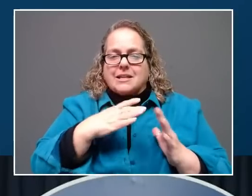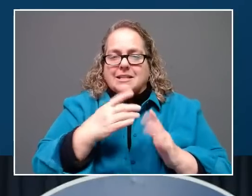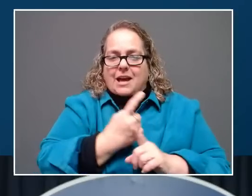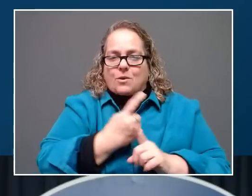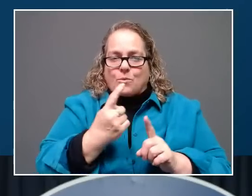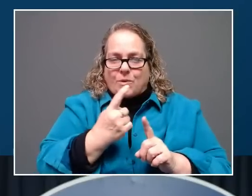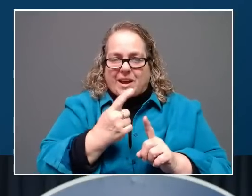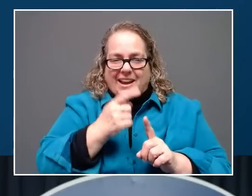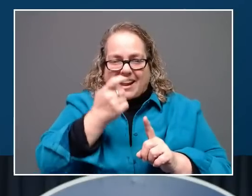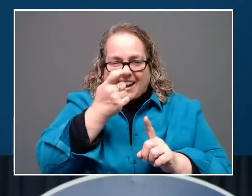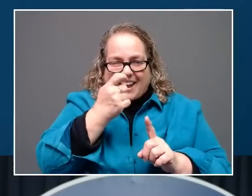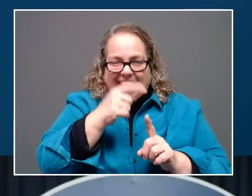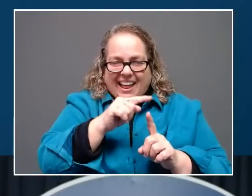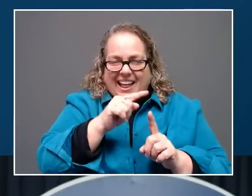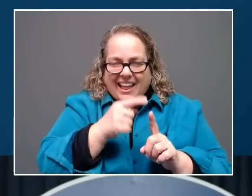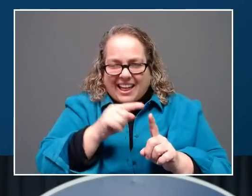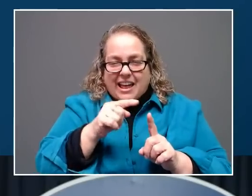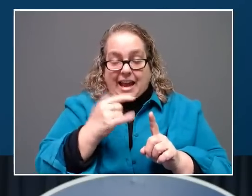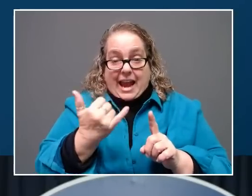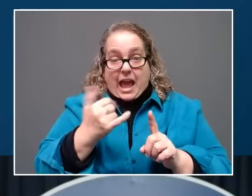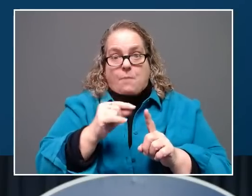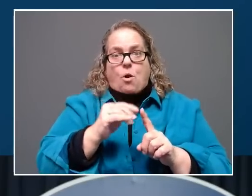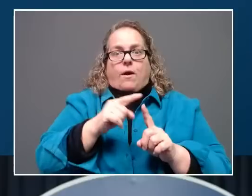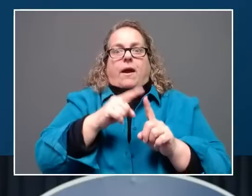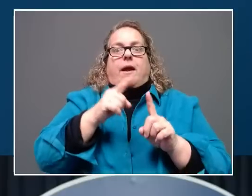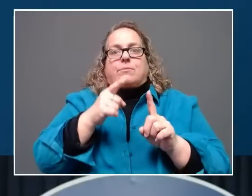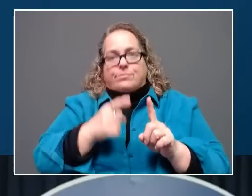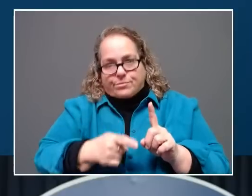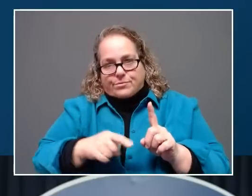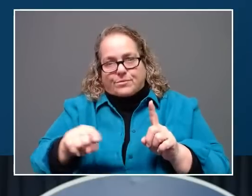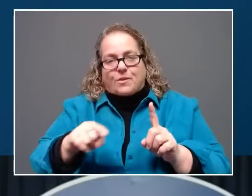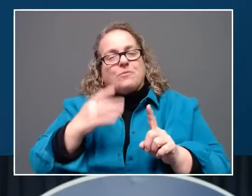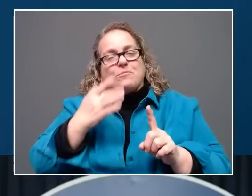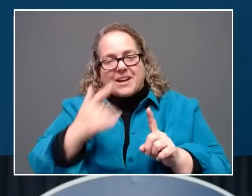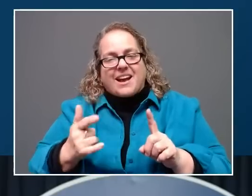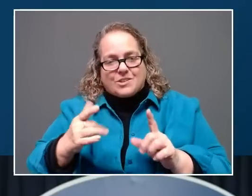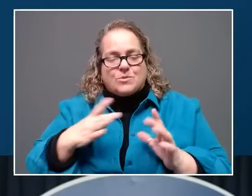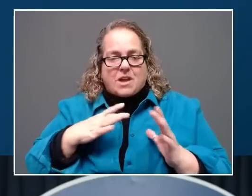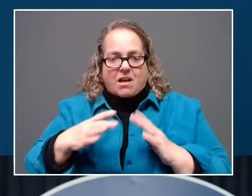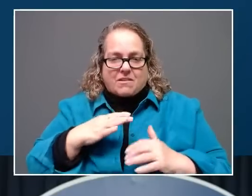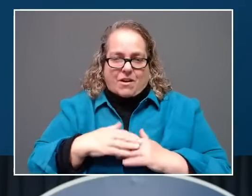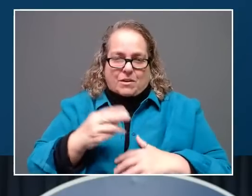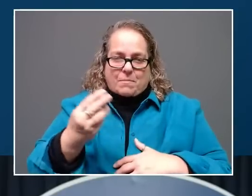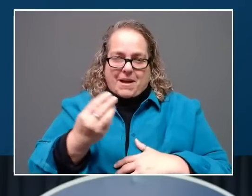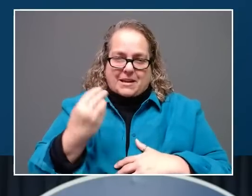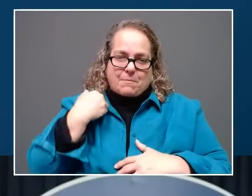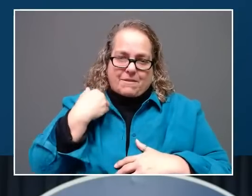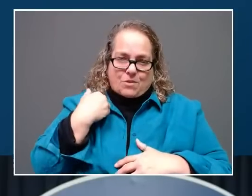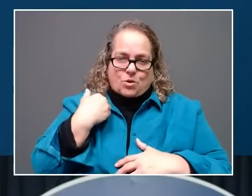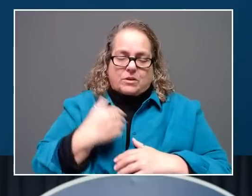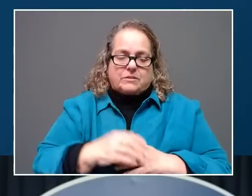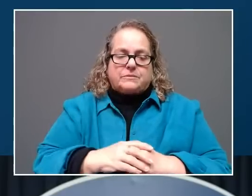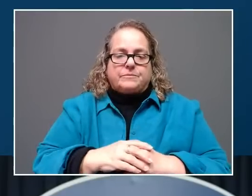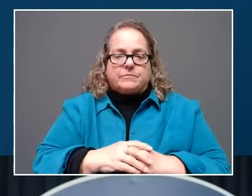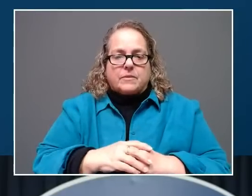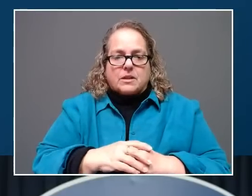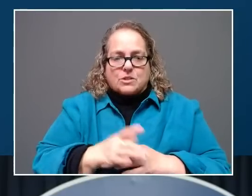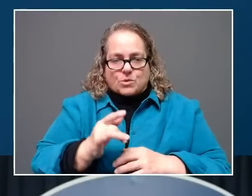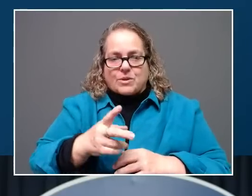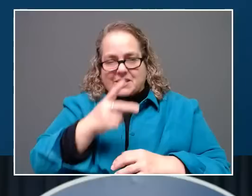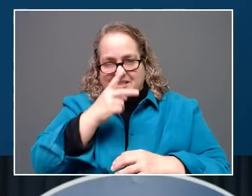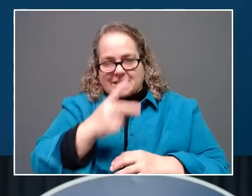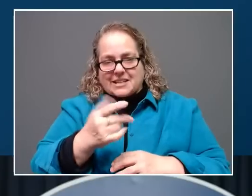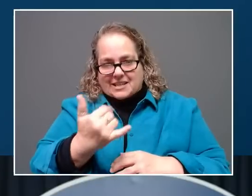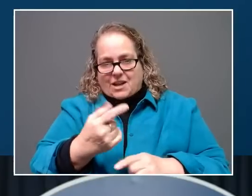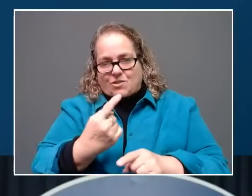government holiday on the Monday. So we think that would be a more regular downward